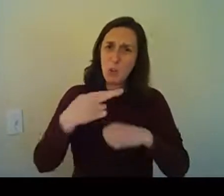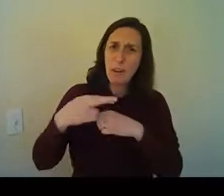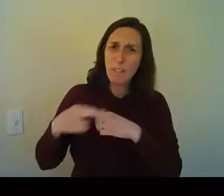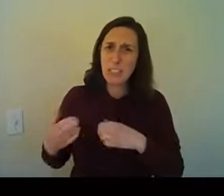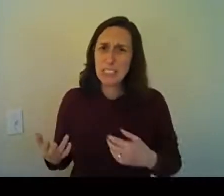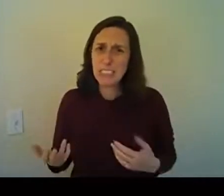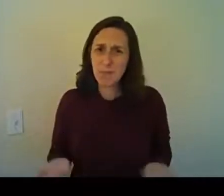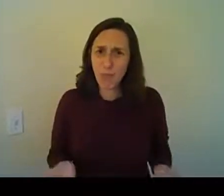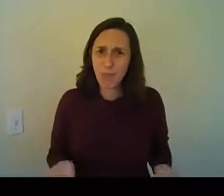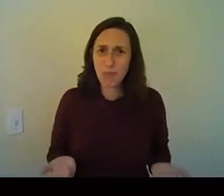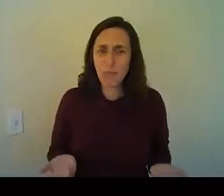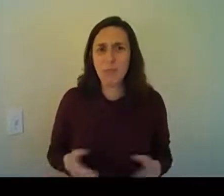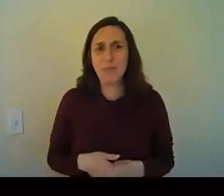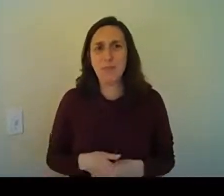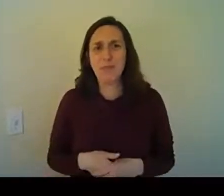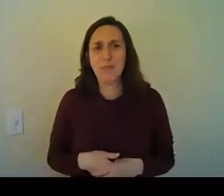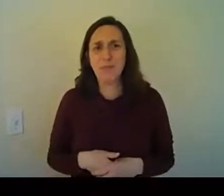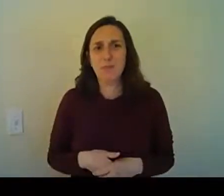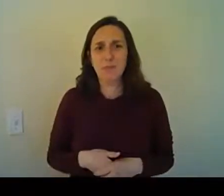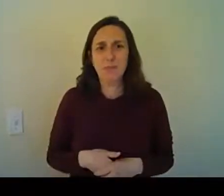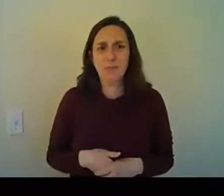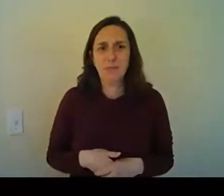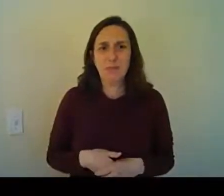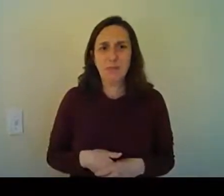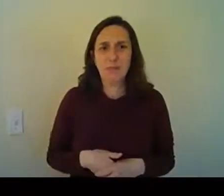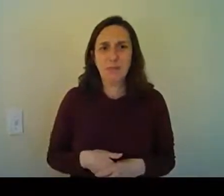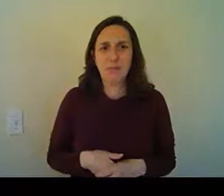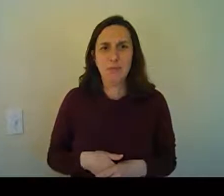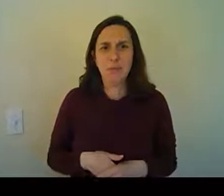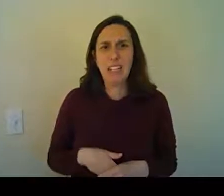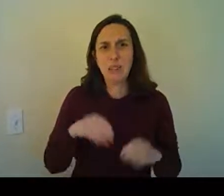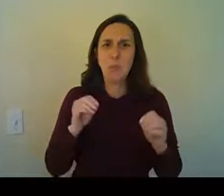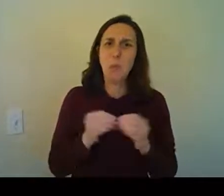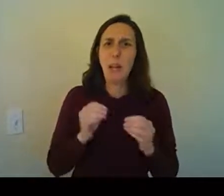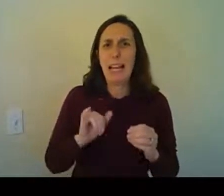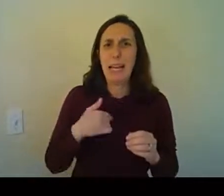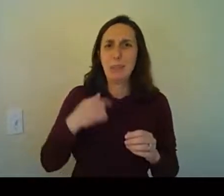that's not an administrative for this class. It's more of a wonder of the format